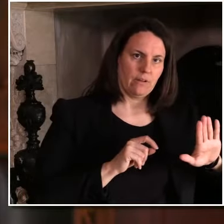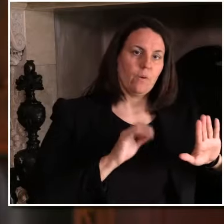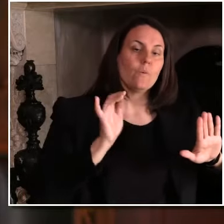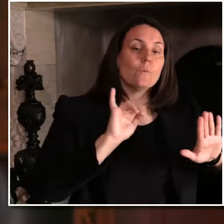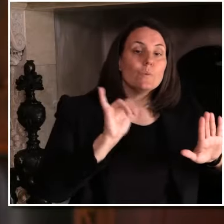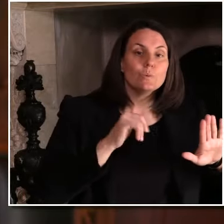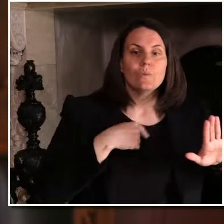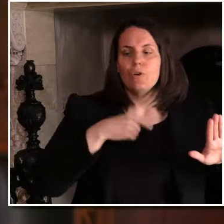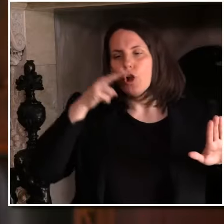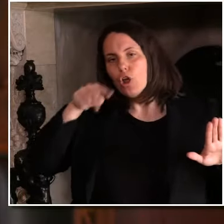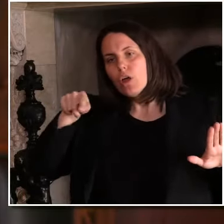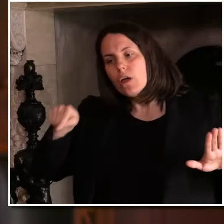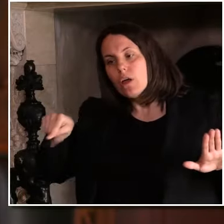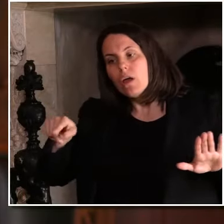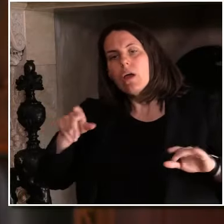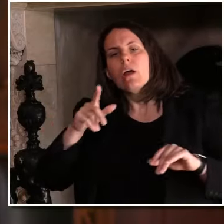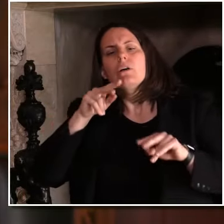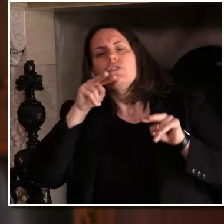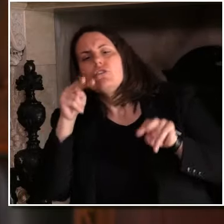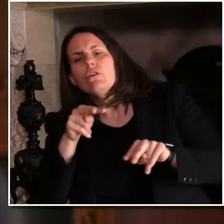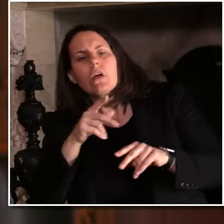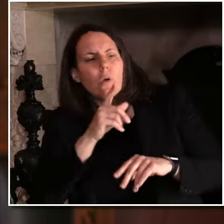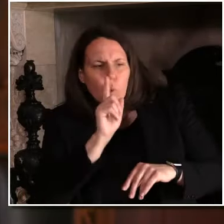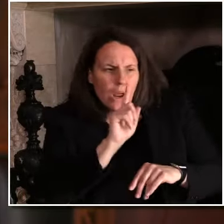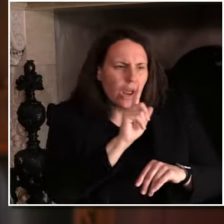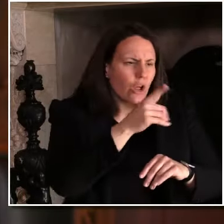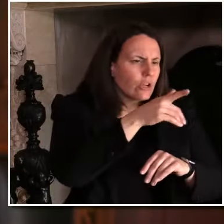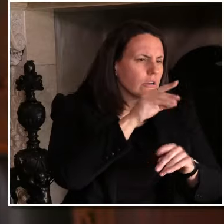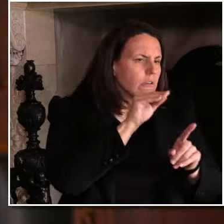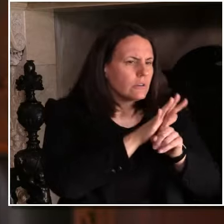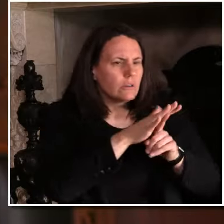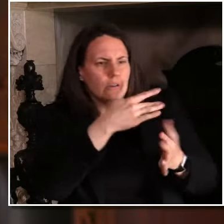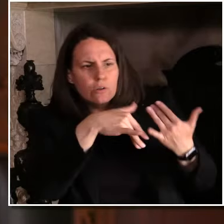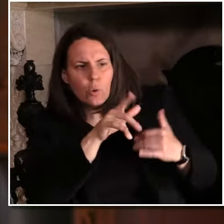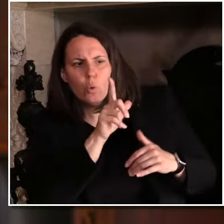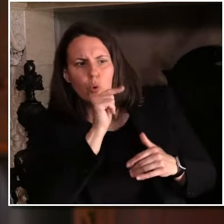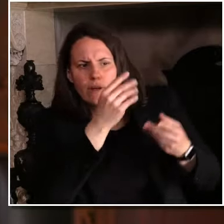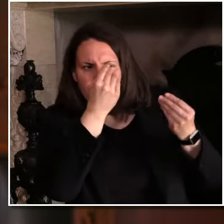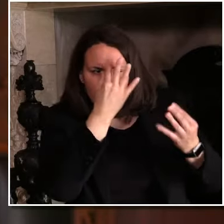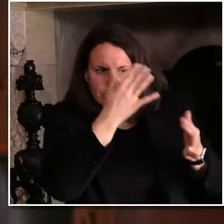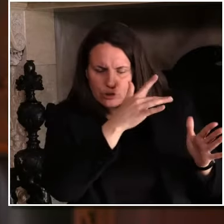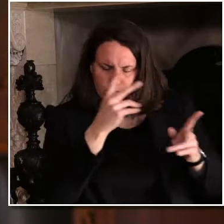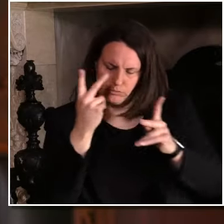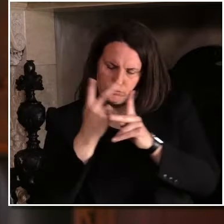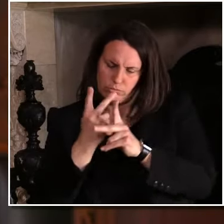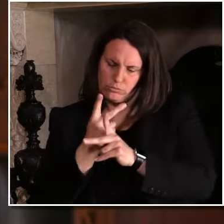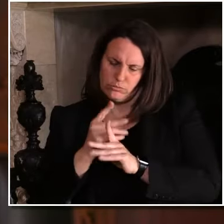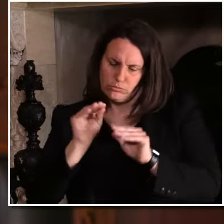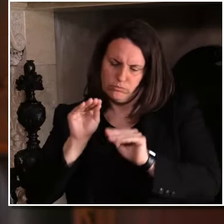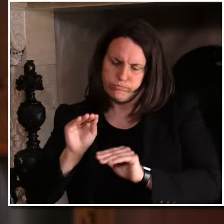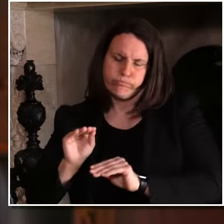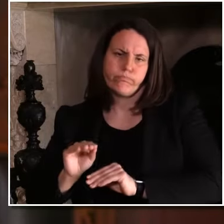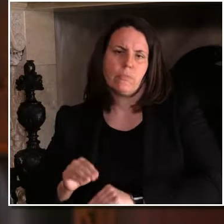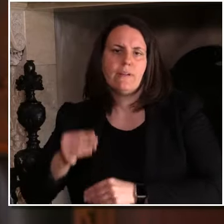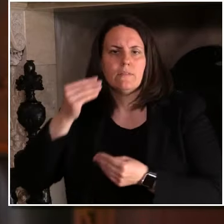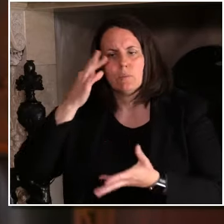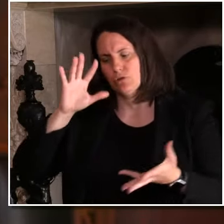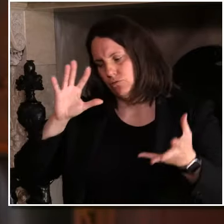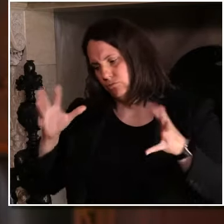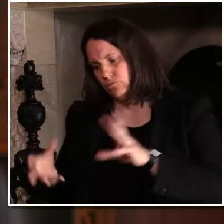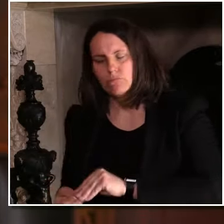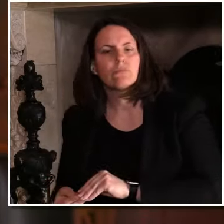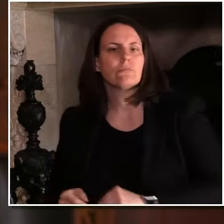potentially exposed contacts to do the work we need to do as we turn the dial on Safer at Home. It is also part of why